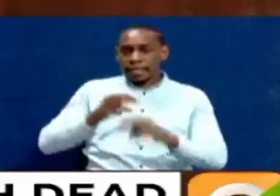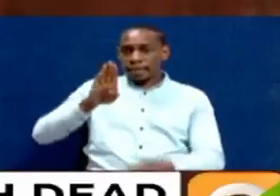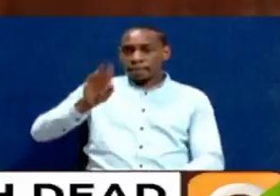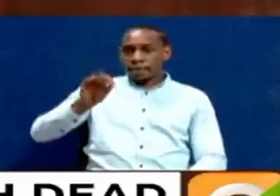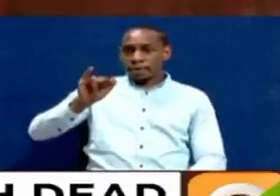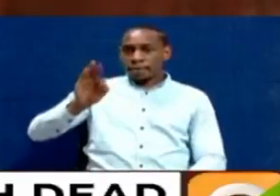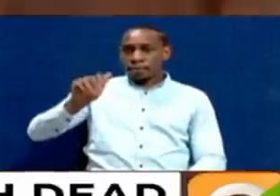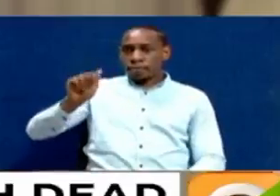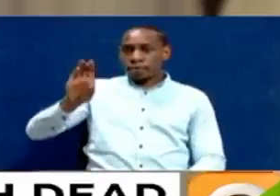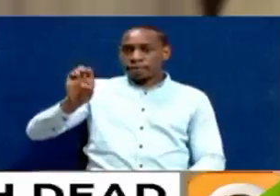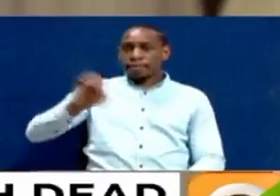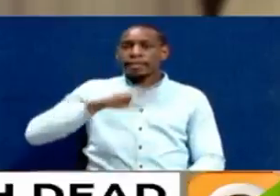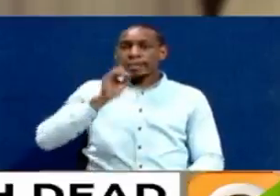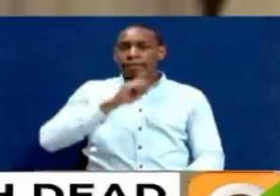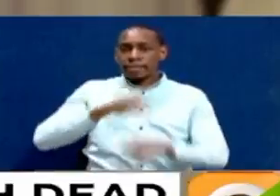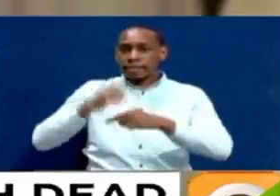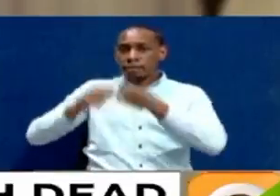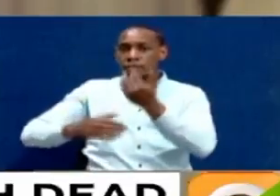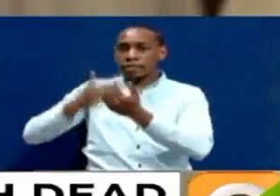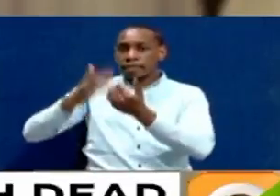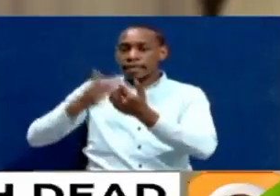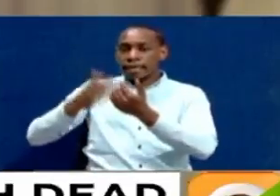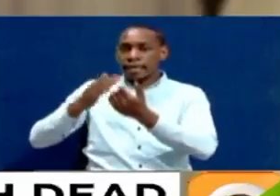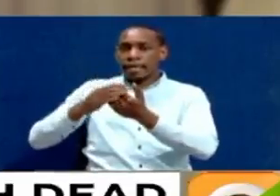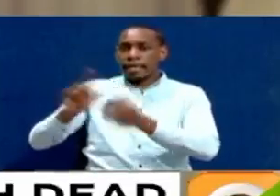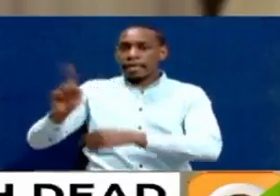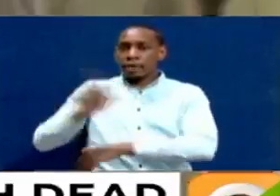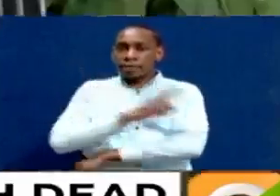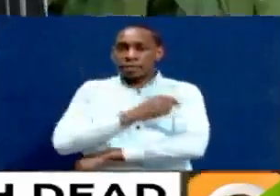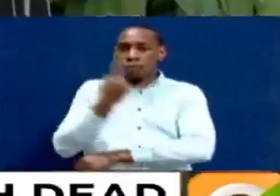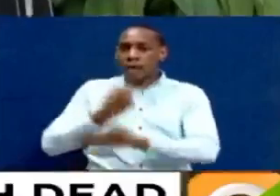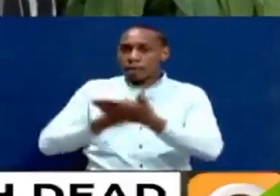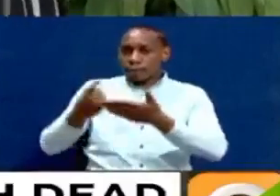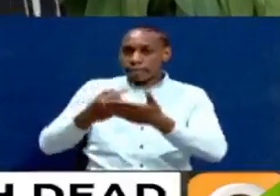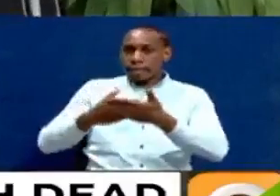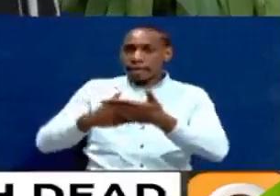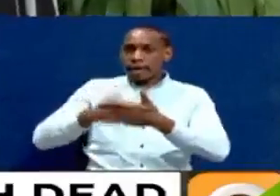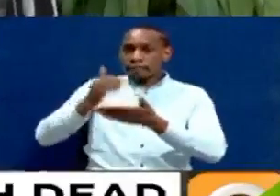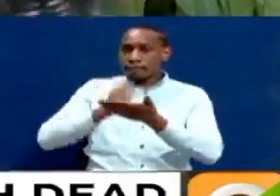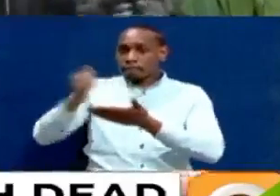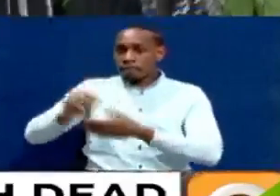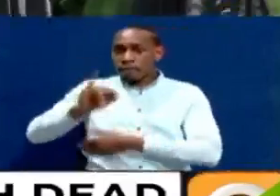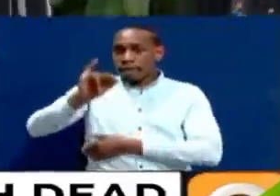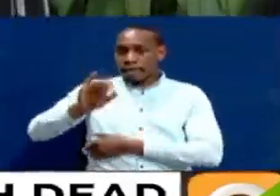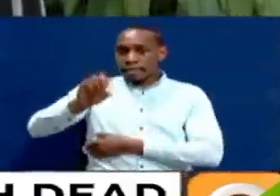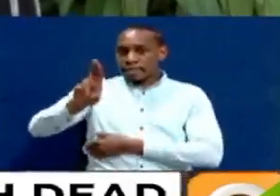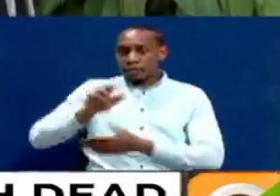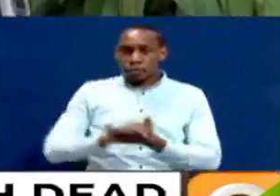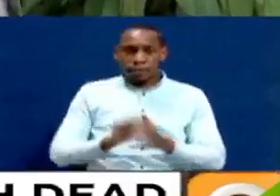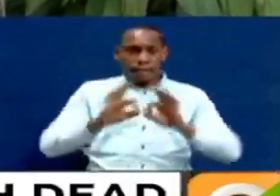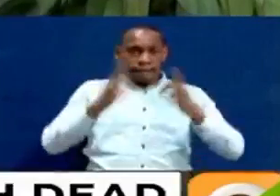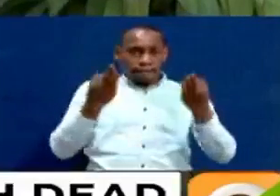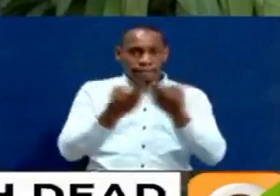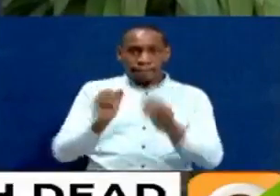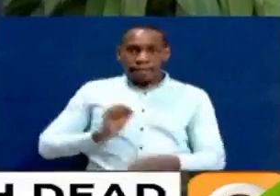died while receiving treatment at a Nairobi hospital a week after he ended up in the intensive care unit. The